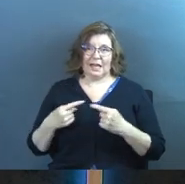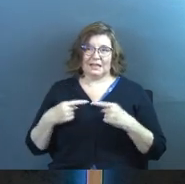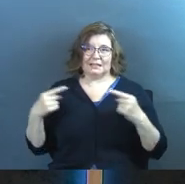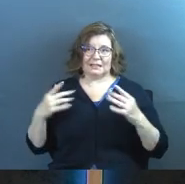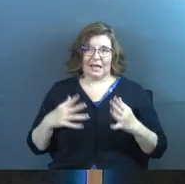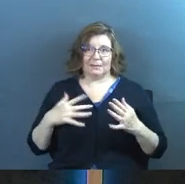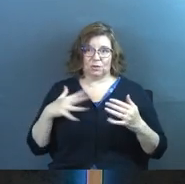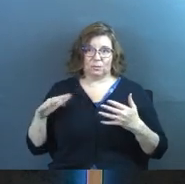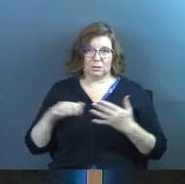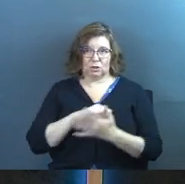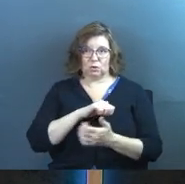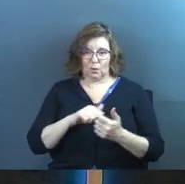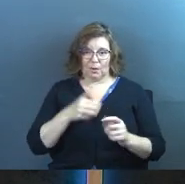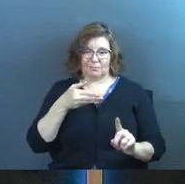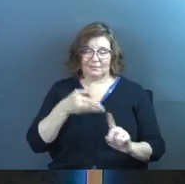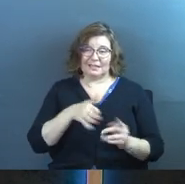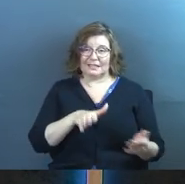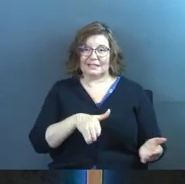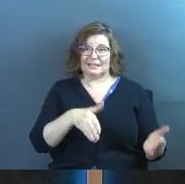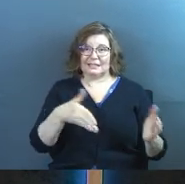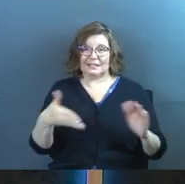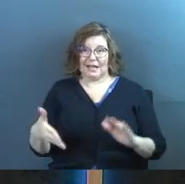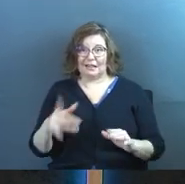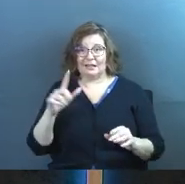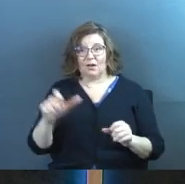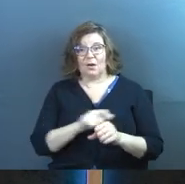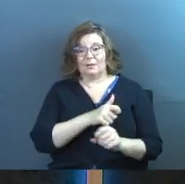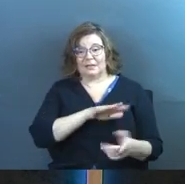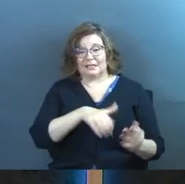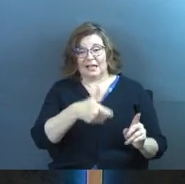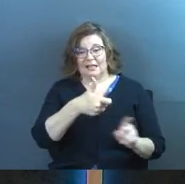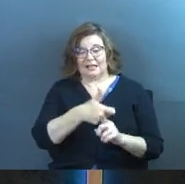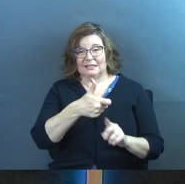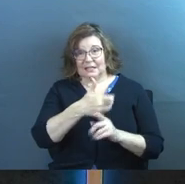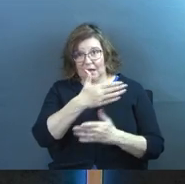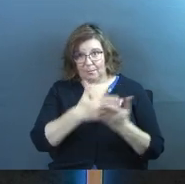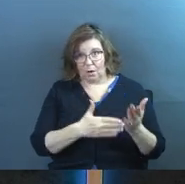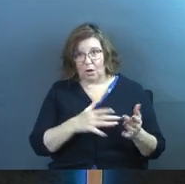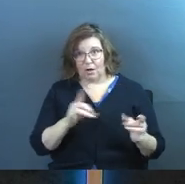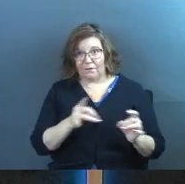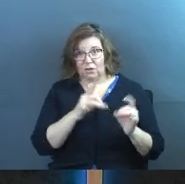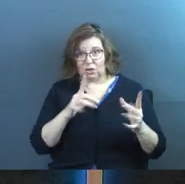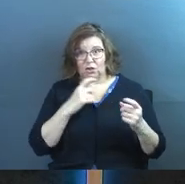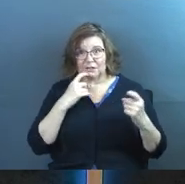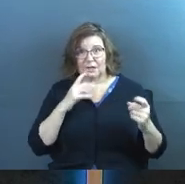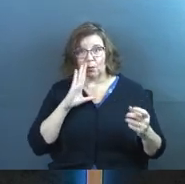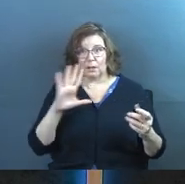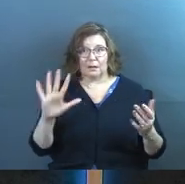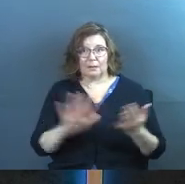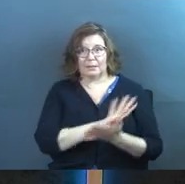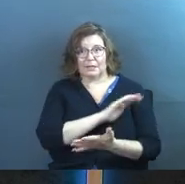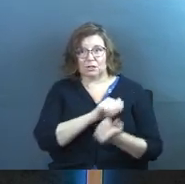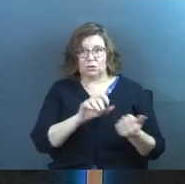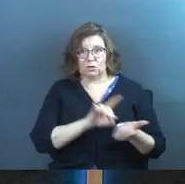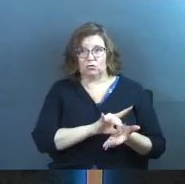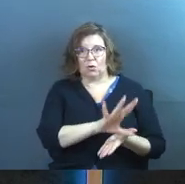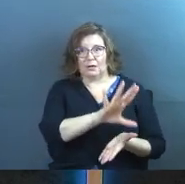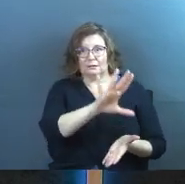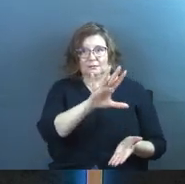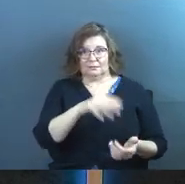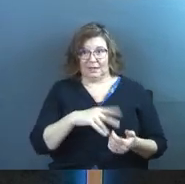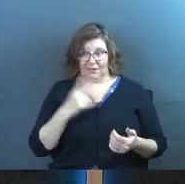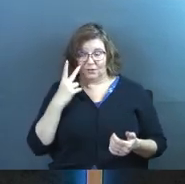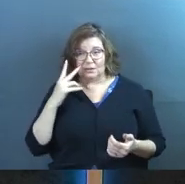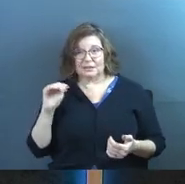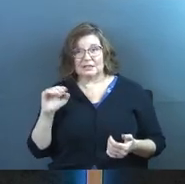to be destroyed is death. Ultimately, death itself, part of the curse of sin, will be destroyed. Anybody